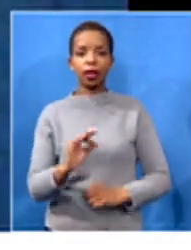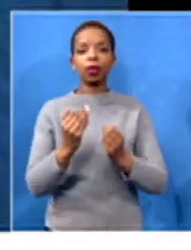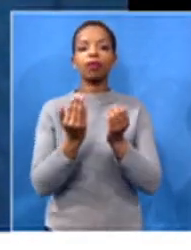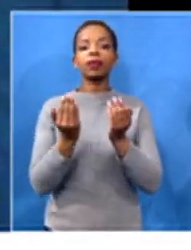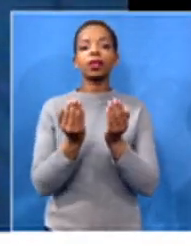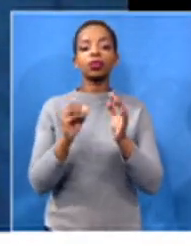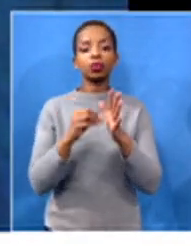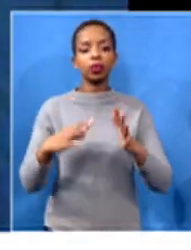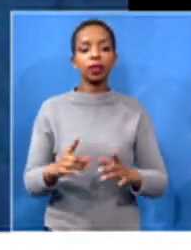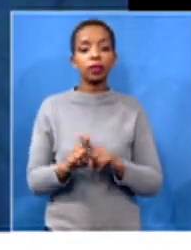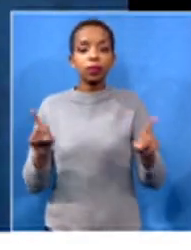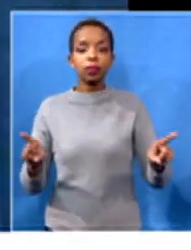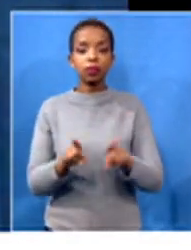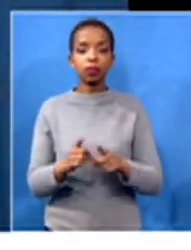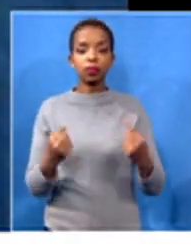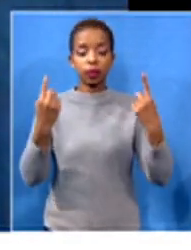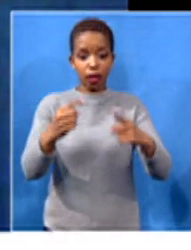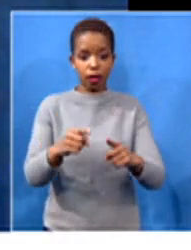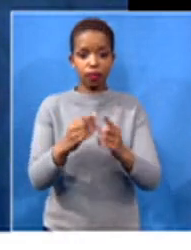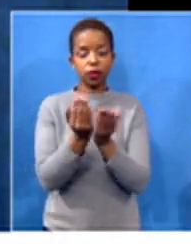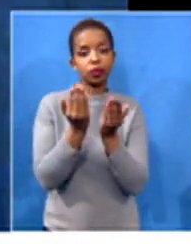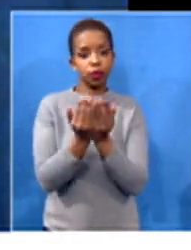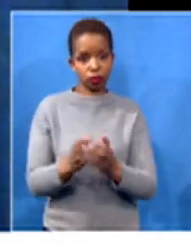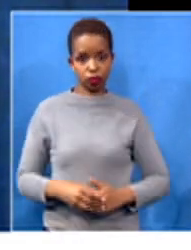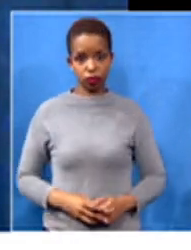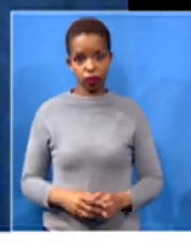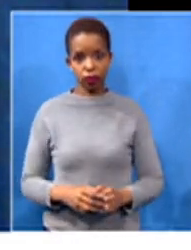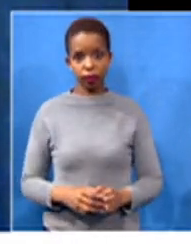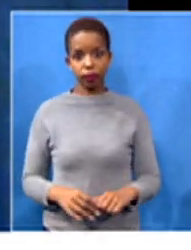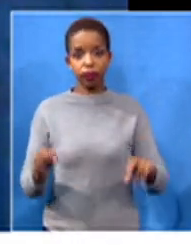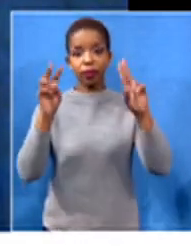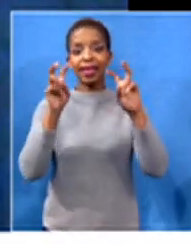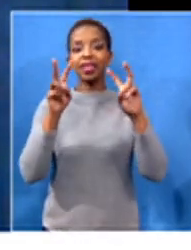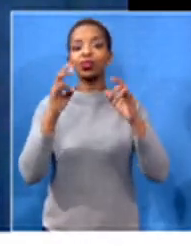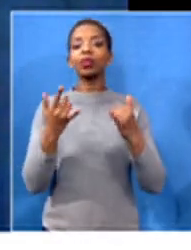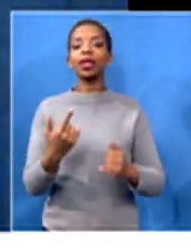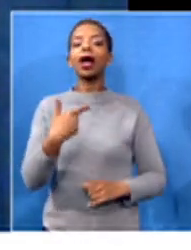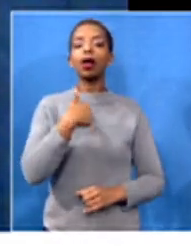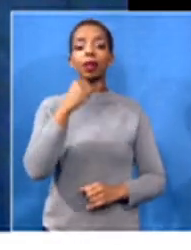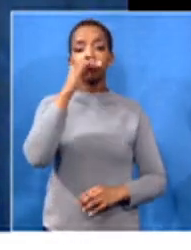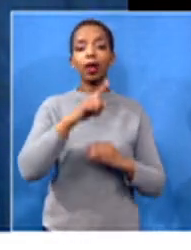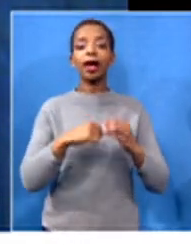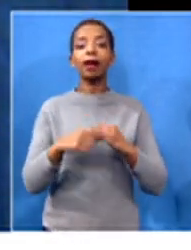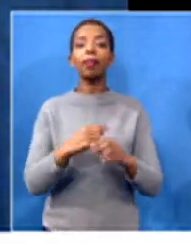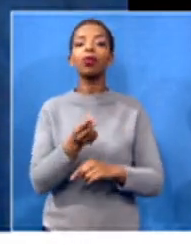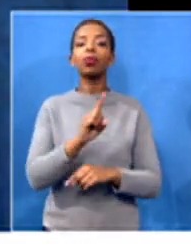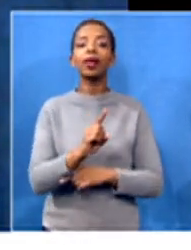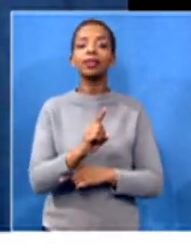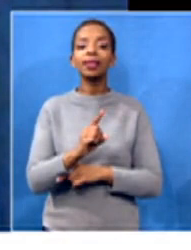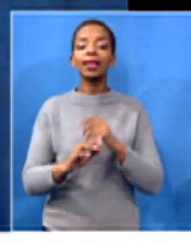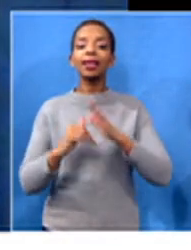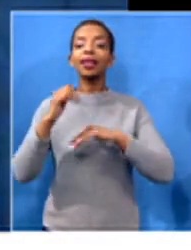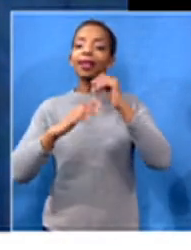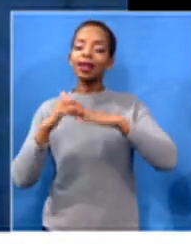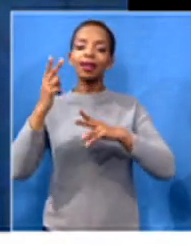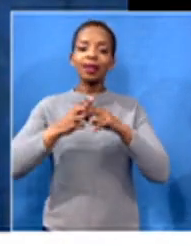from quintile 1, 2, and 3 schools. The issue that I'm speaking about is really about the infrastructure that's there for conducive teaching